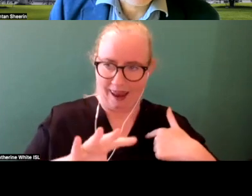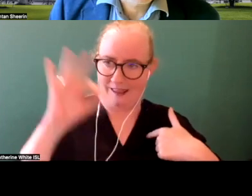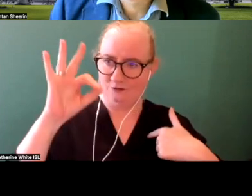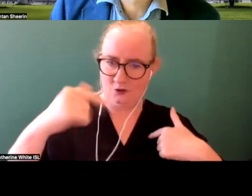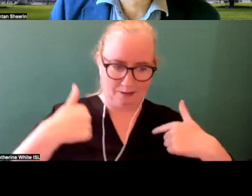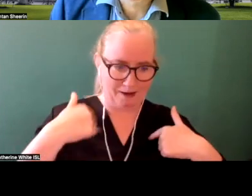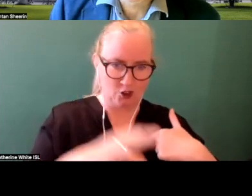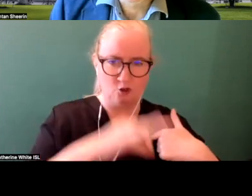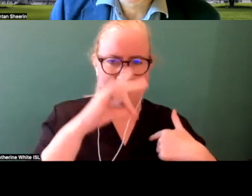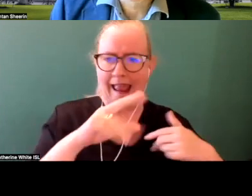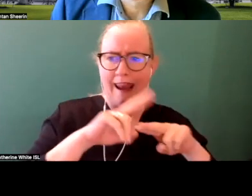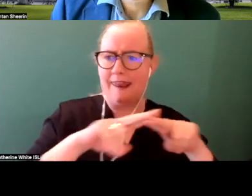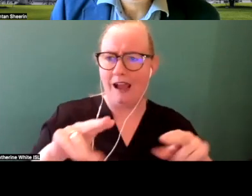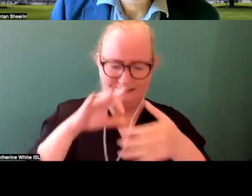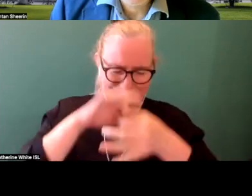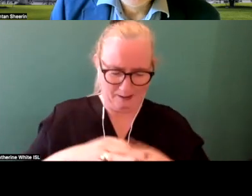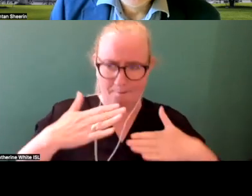not just based around your needs.